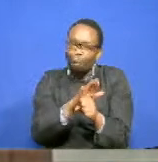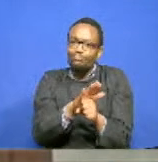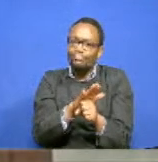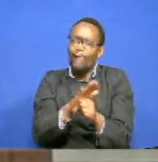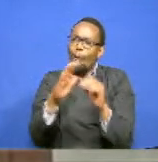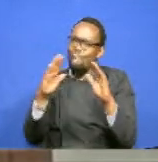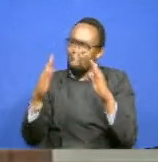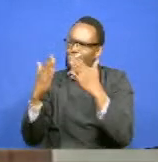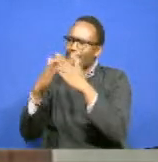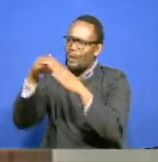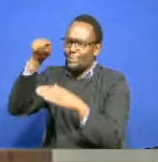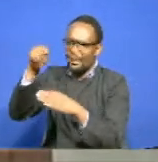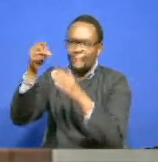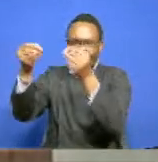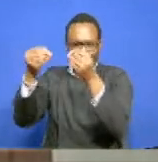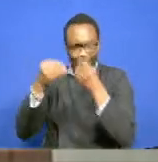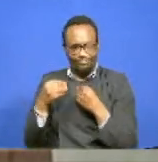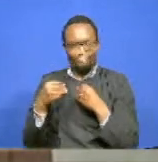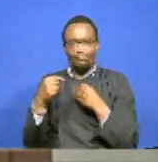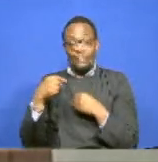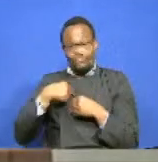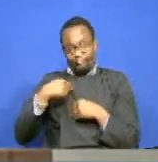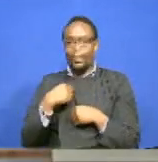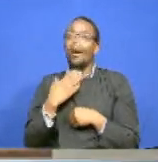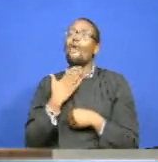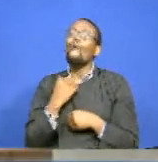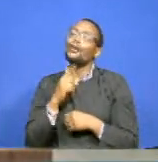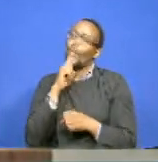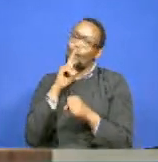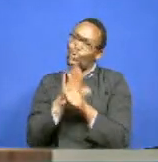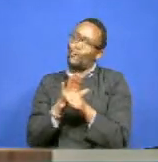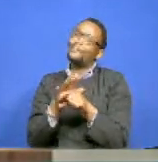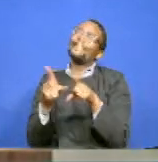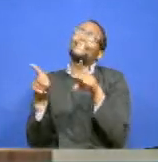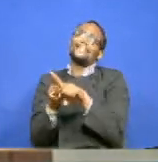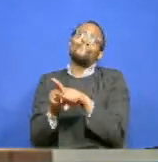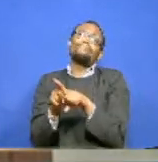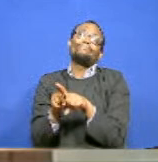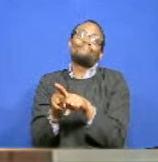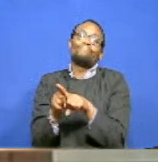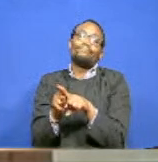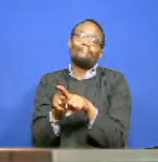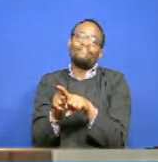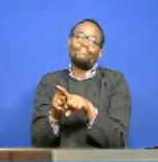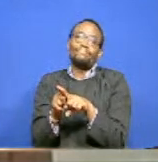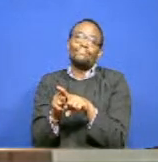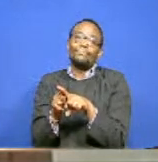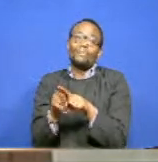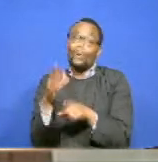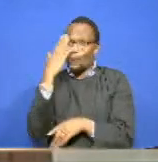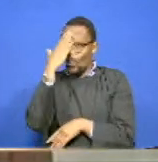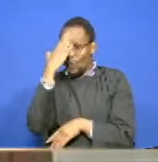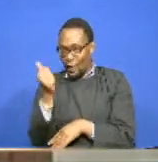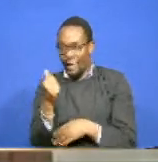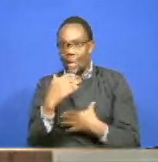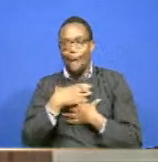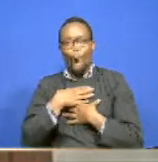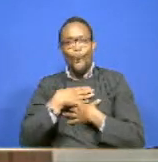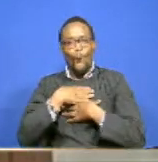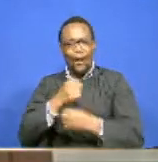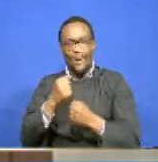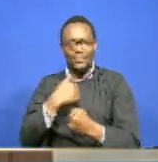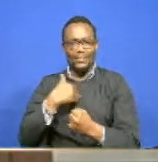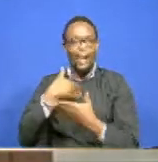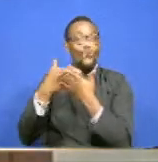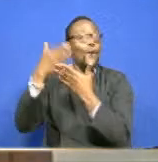hill? And he requested that the hill be given to him because of the courage he had,